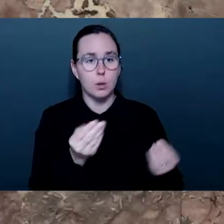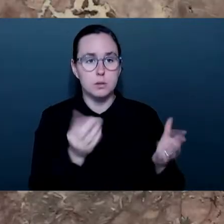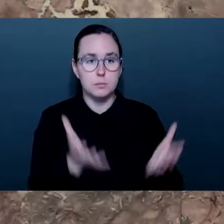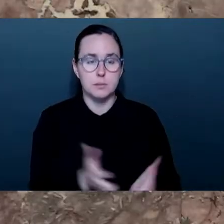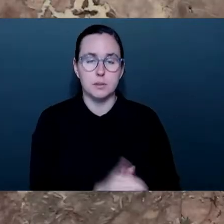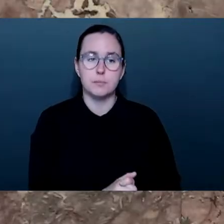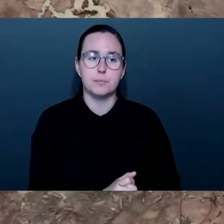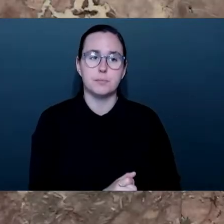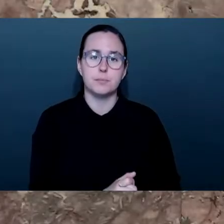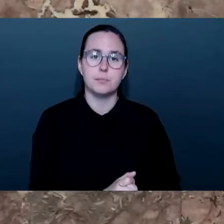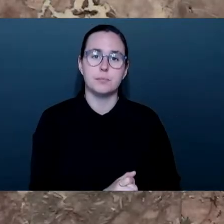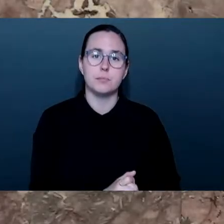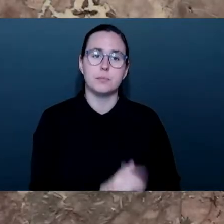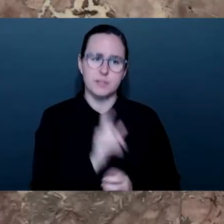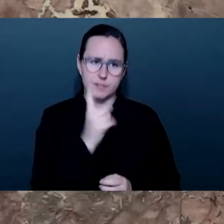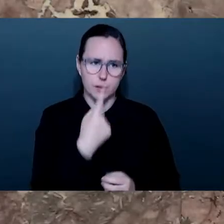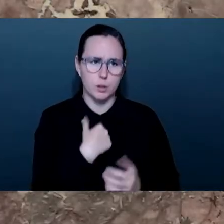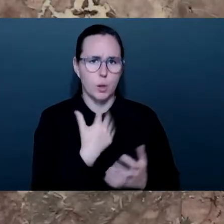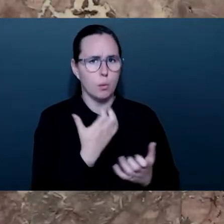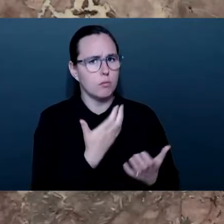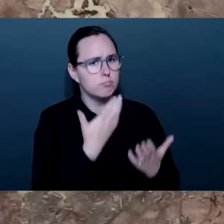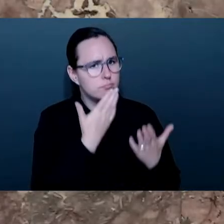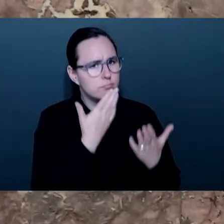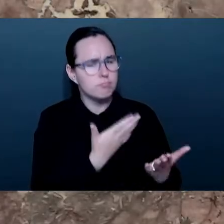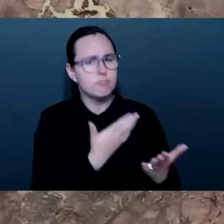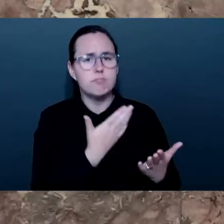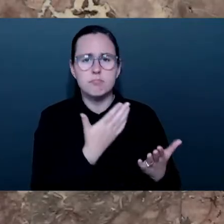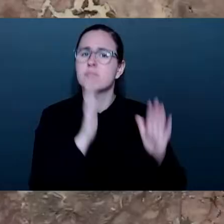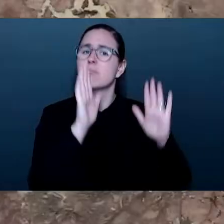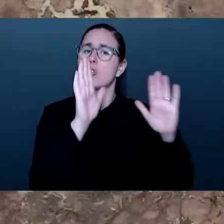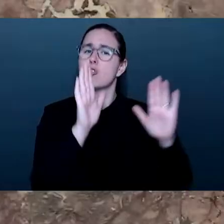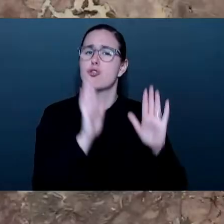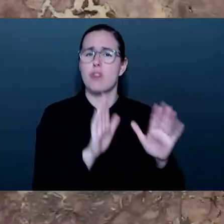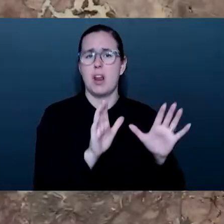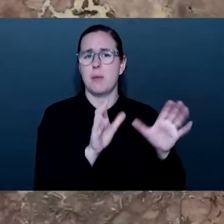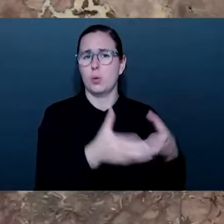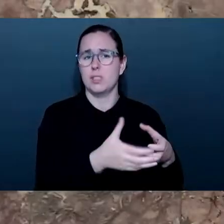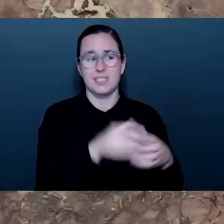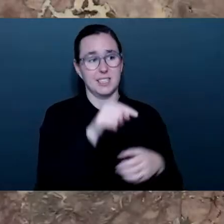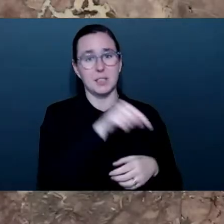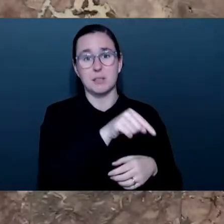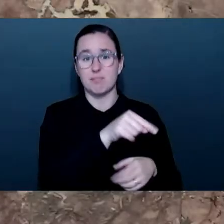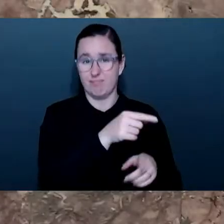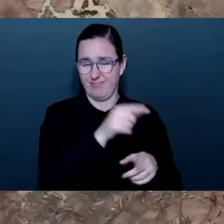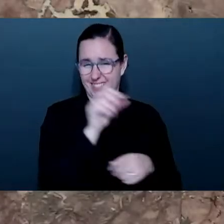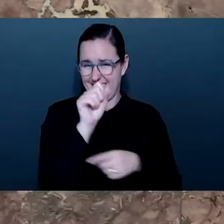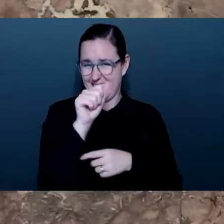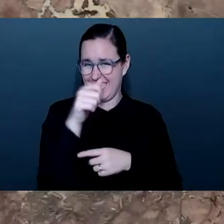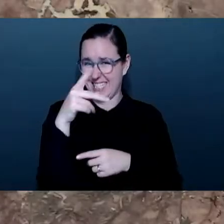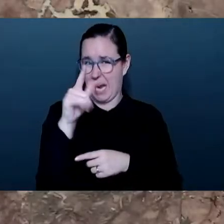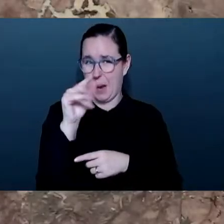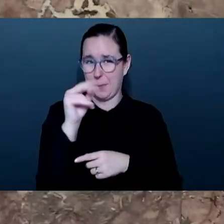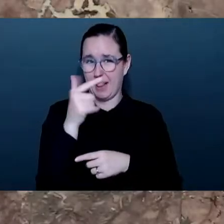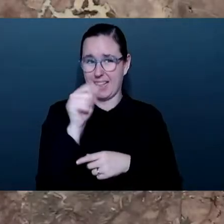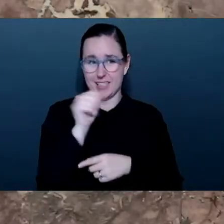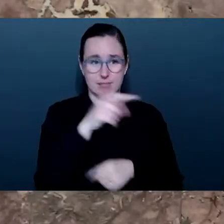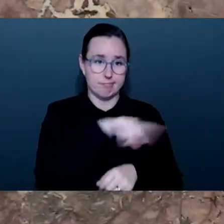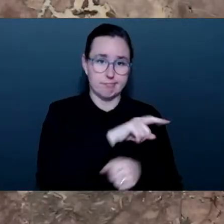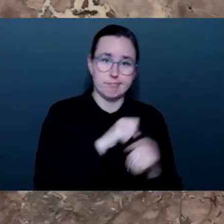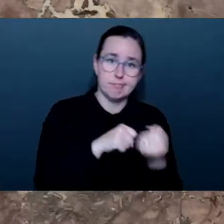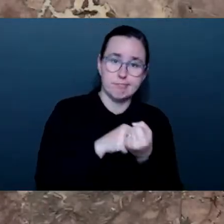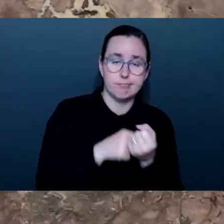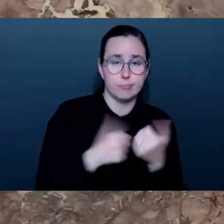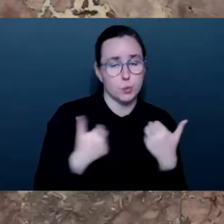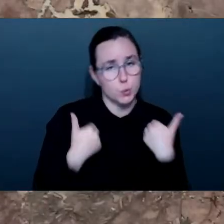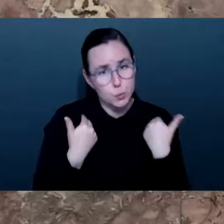at Saplings for the work that they've been doing in the community supporting children and youth with mental health supports. They have had 3